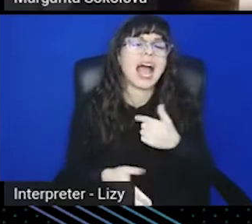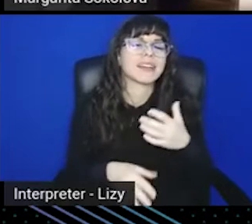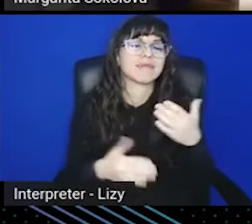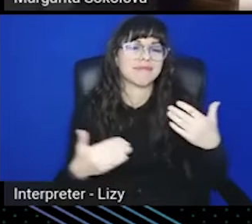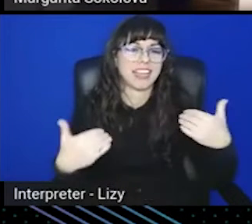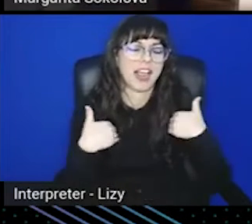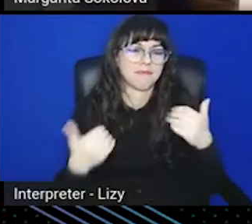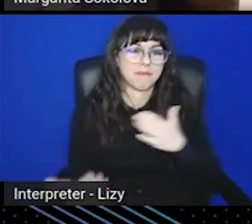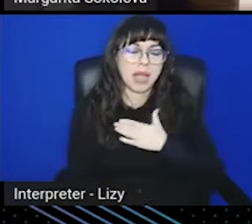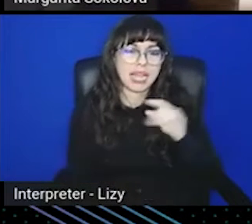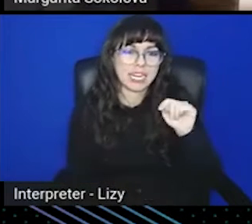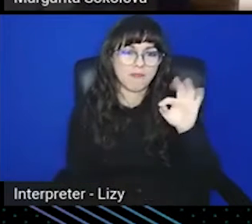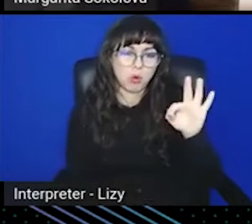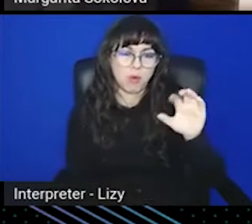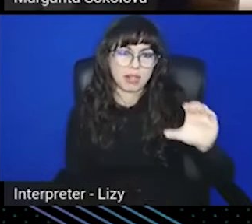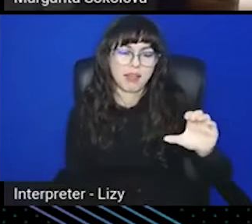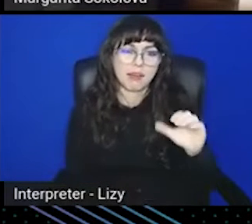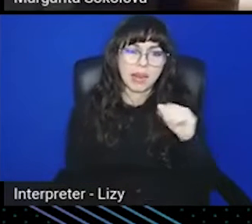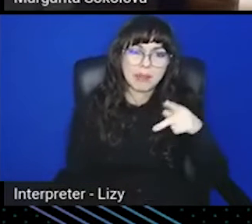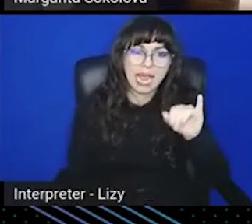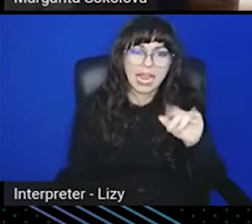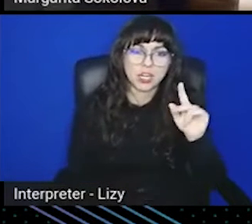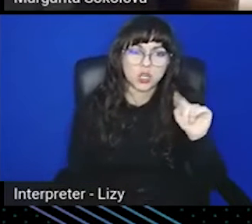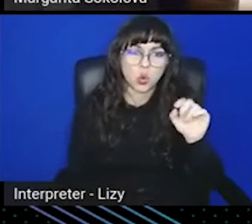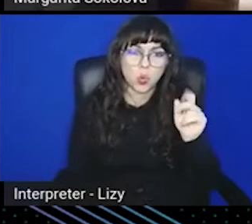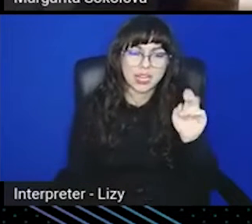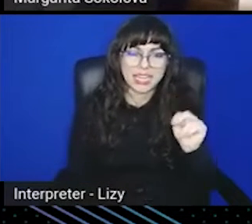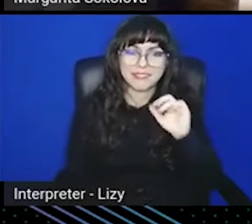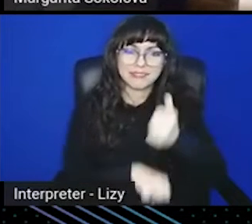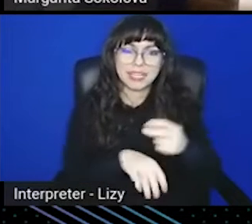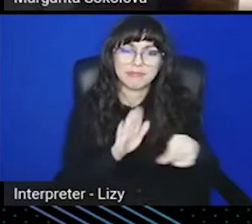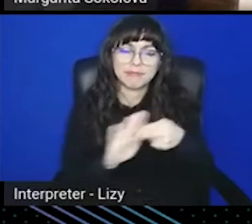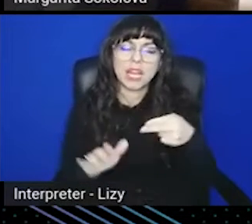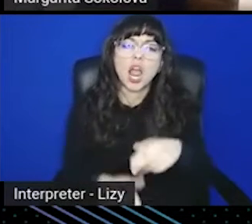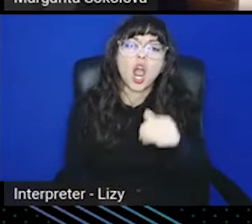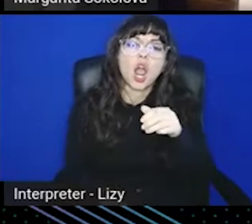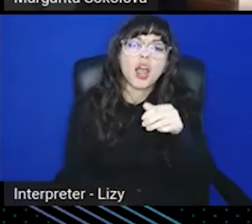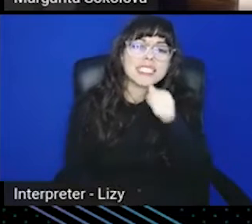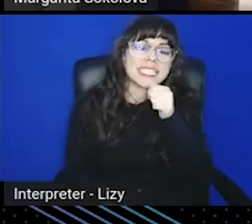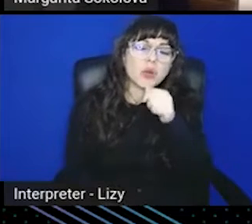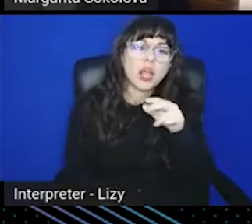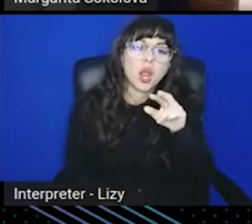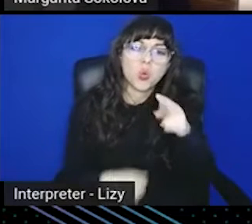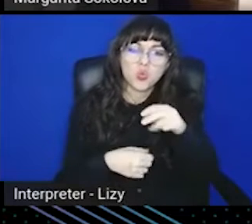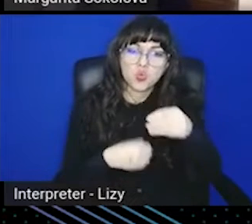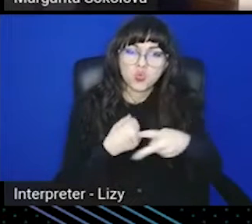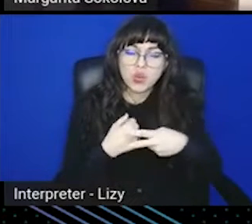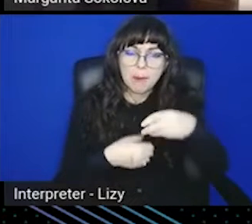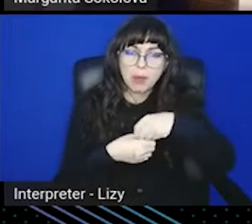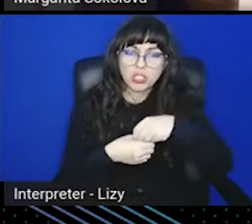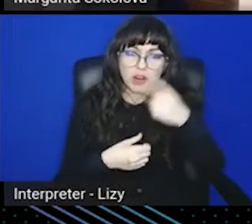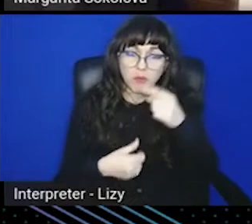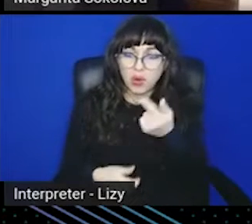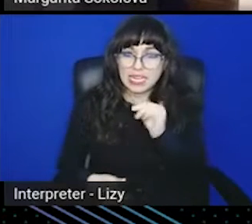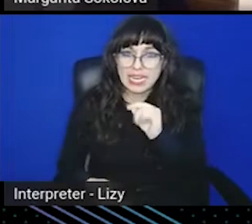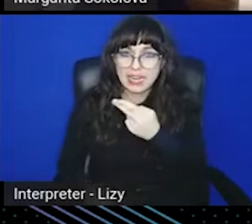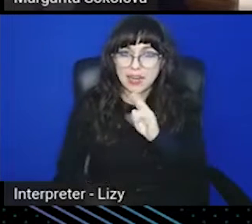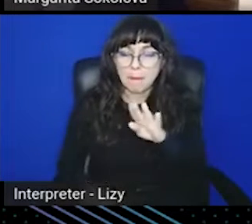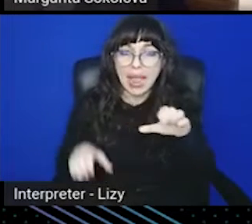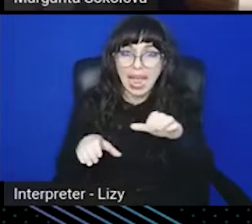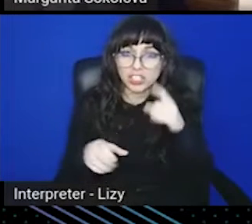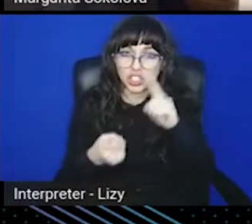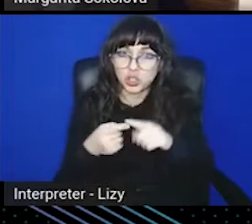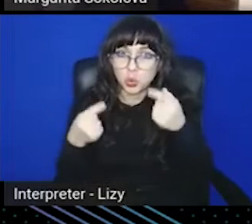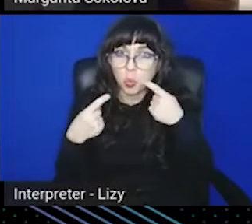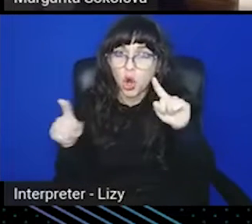Cloud API token and set it as a repository secret for the GitHub Action to work. The workflow that I'm using